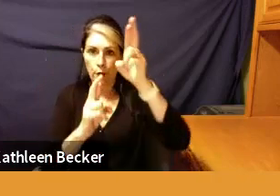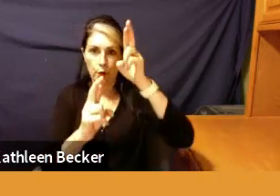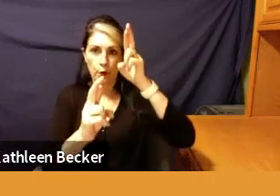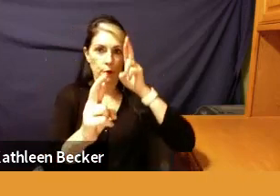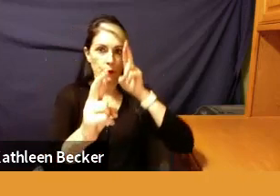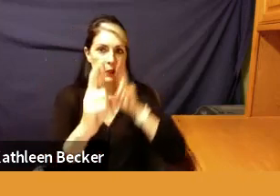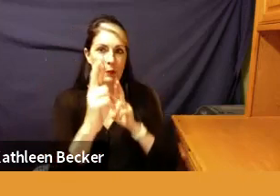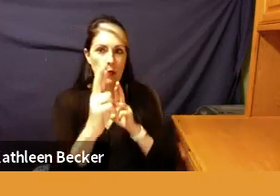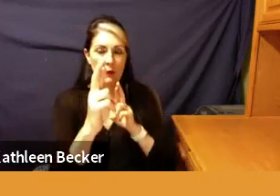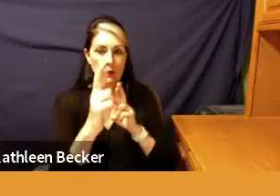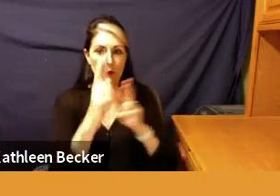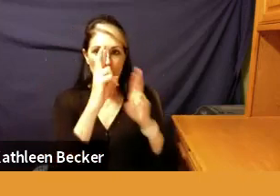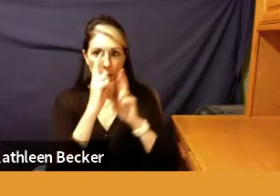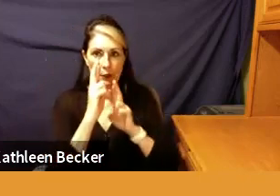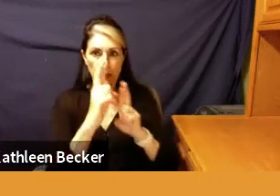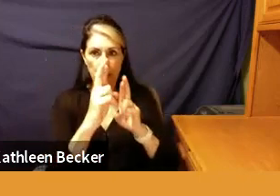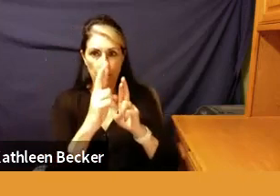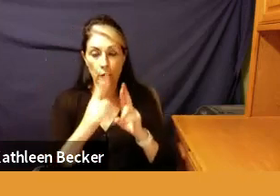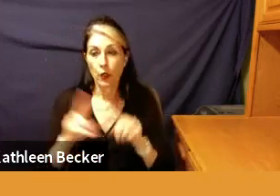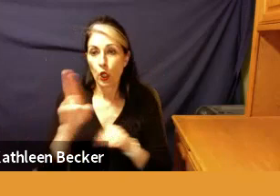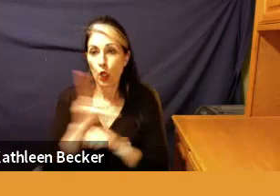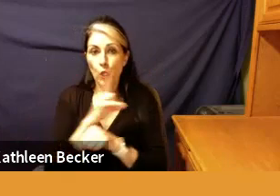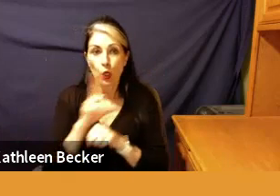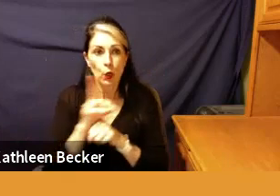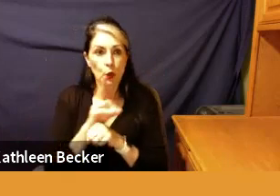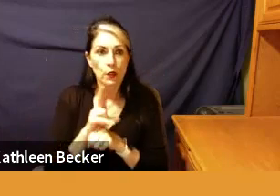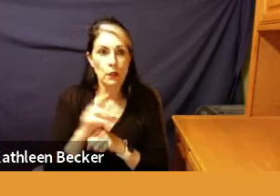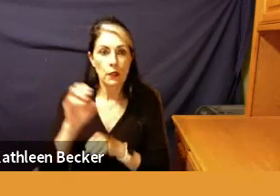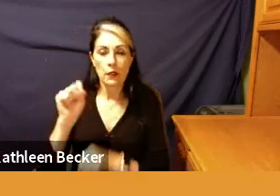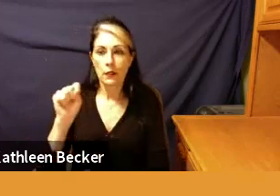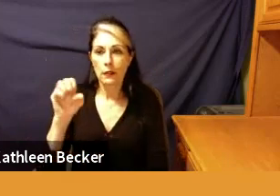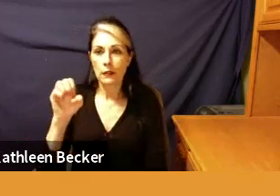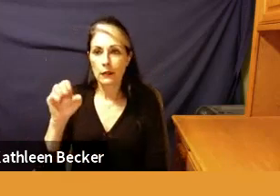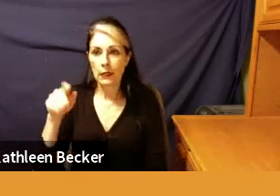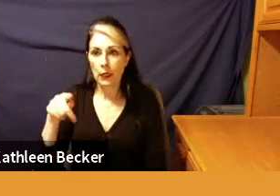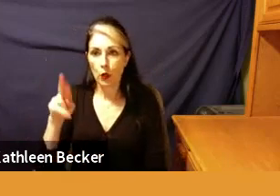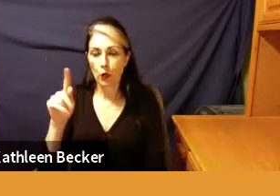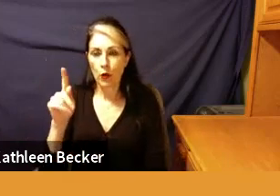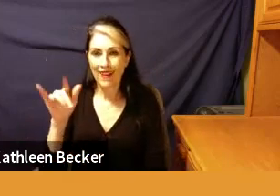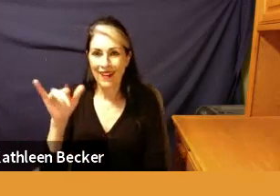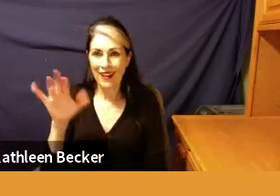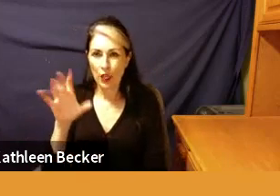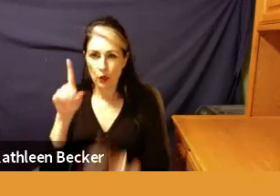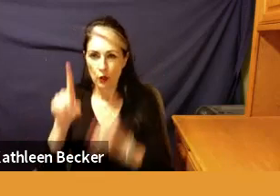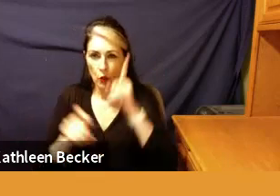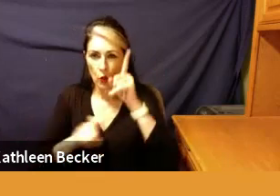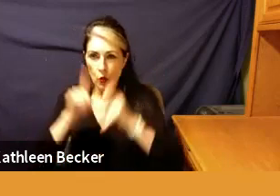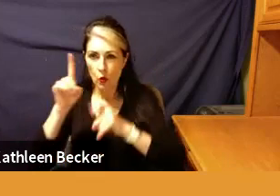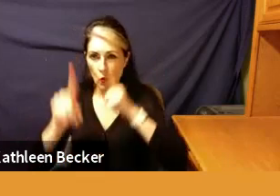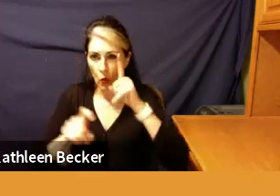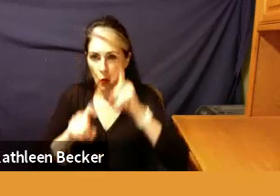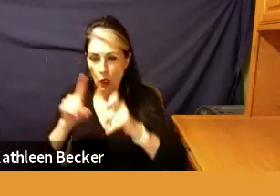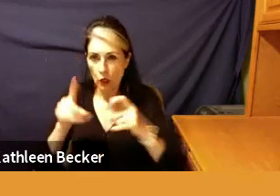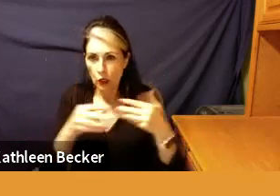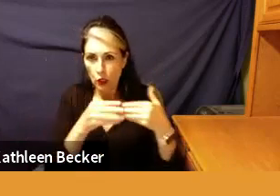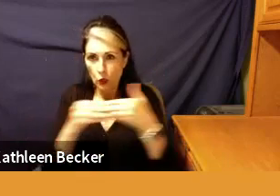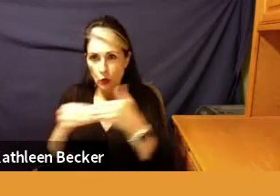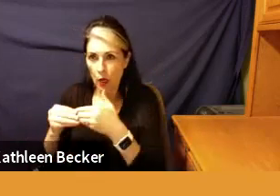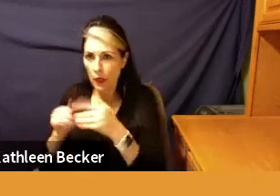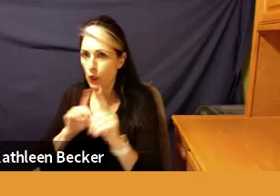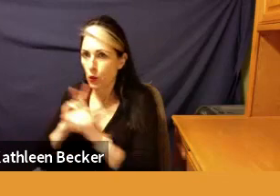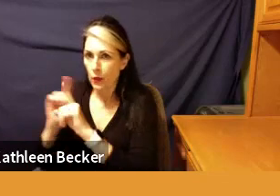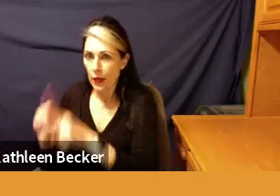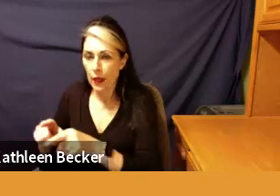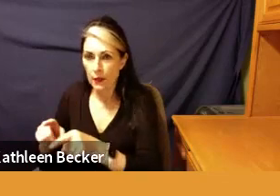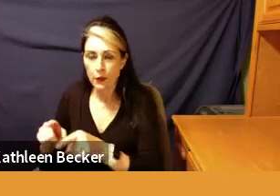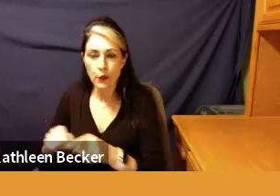tutors. Tutors will be using the Socratic method, which is questioning that guides students to an answer.